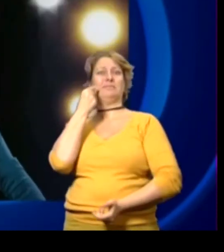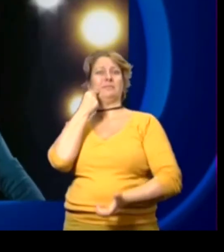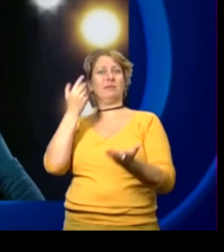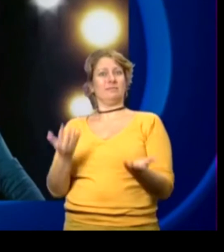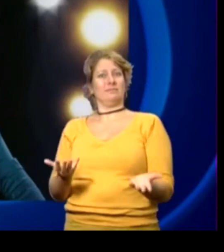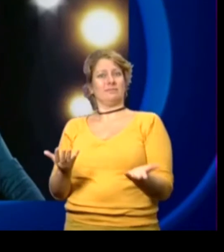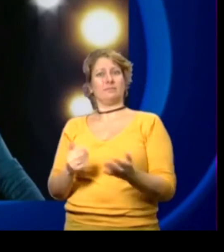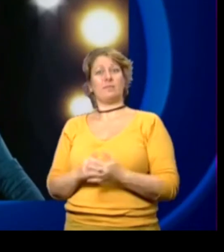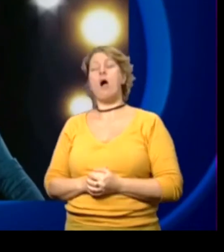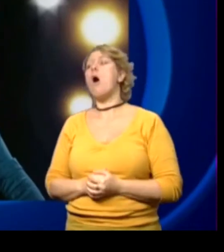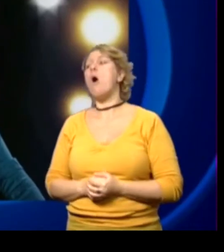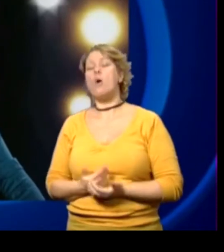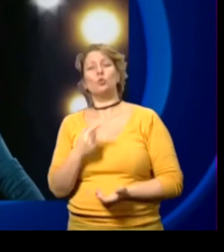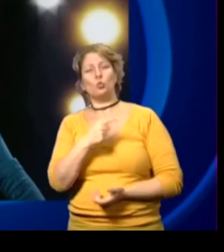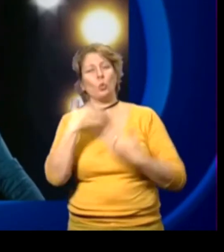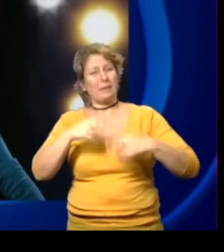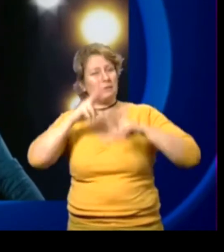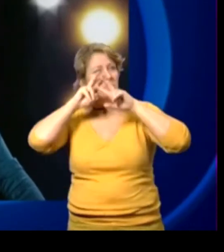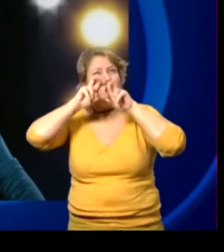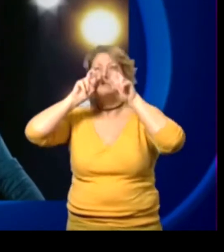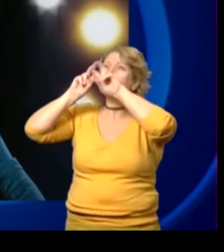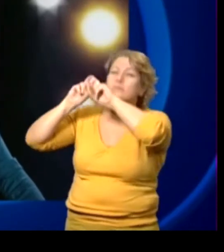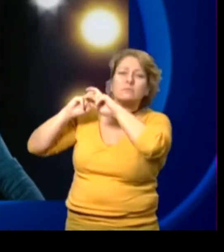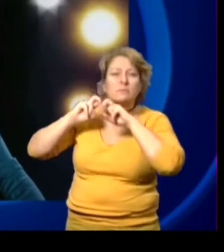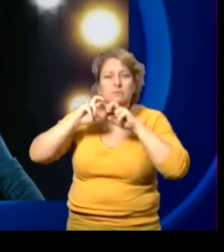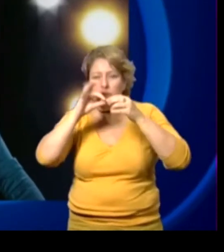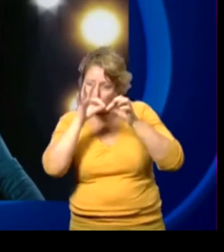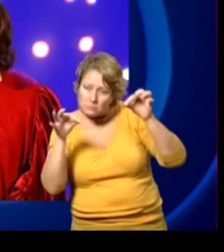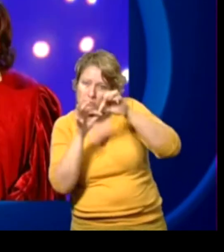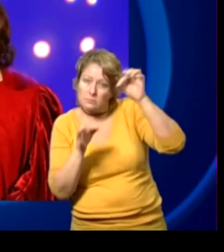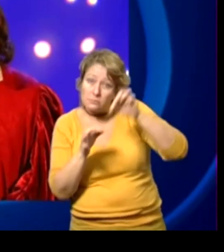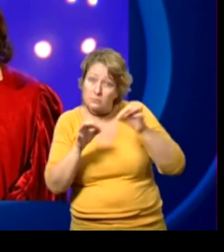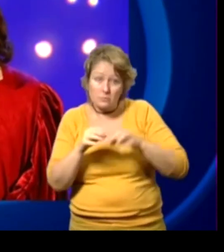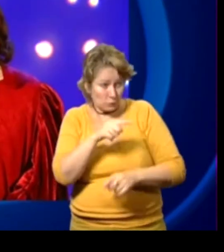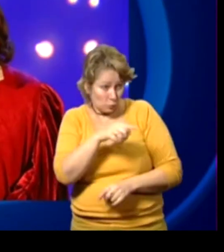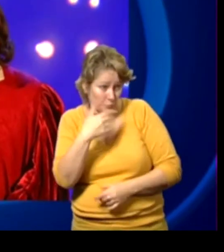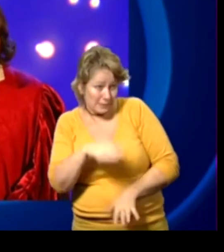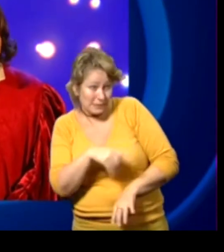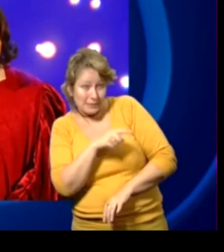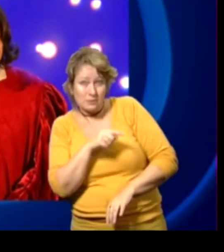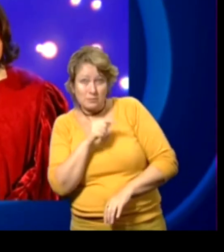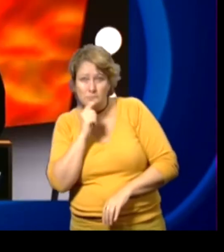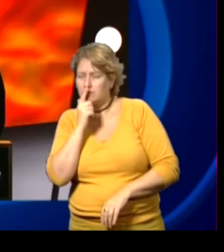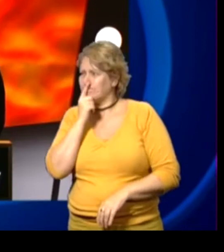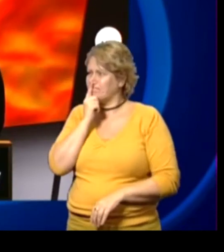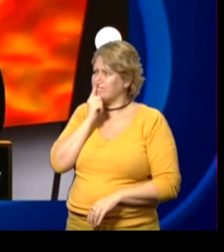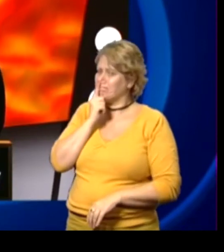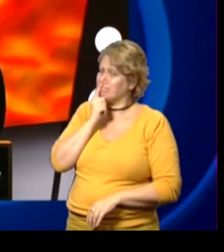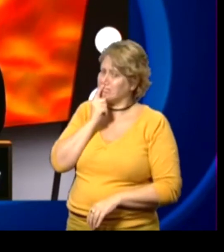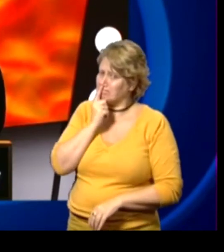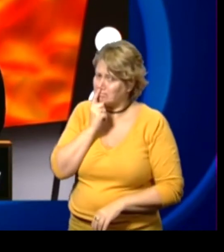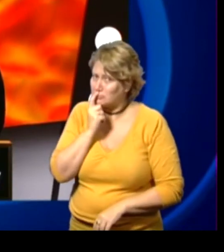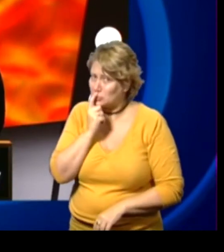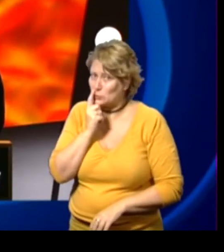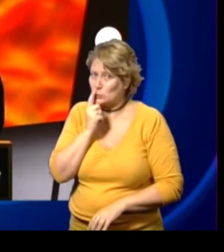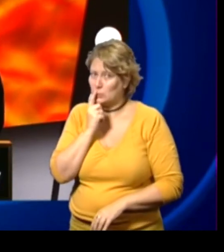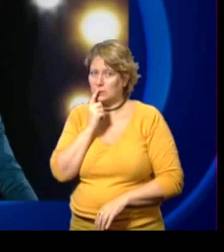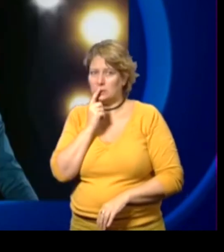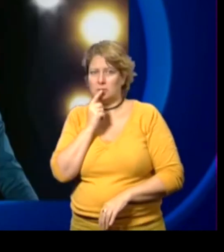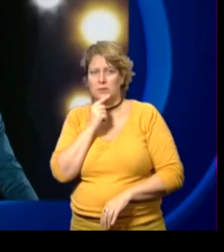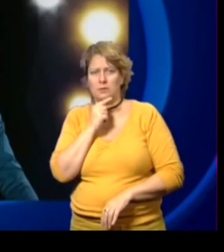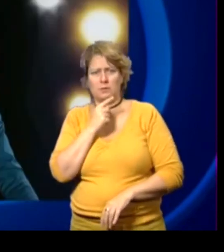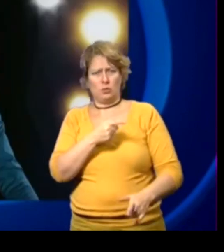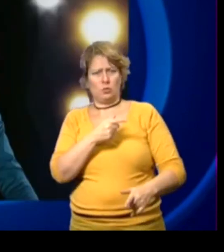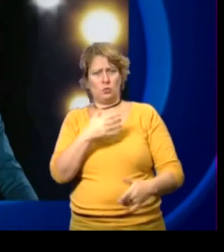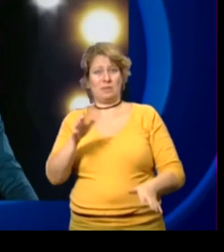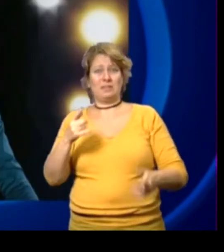studied the skies and took detailed measurements like a great scientific investigator should. No. Shouted your new theory to the